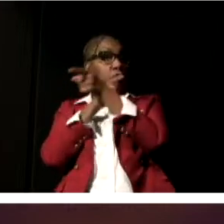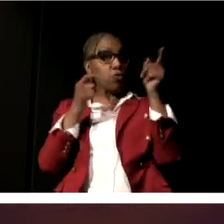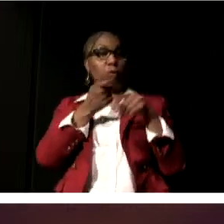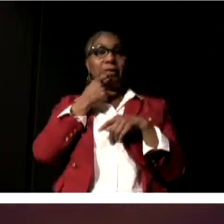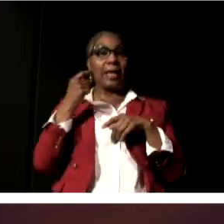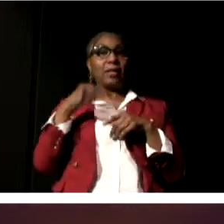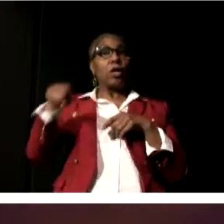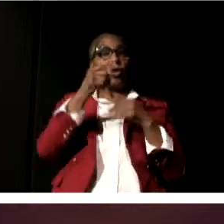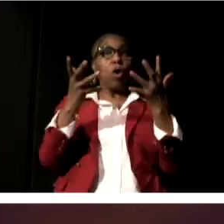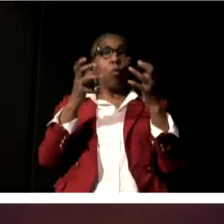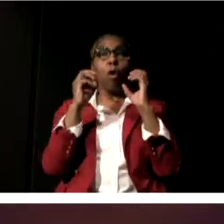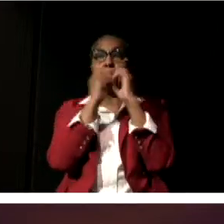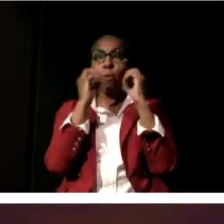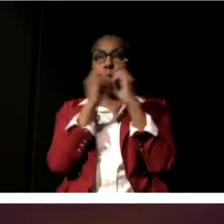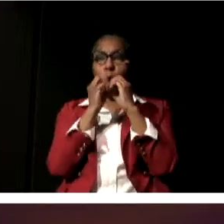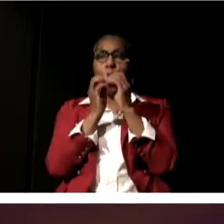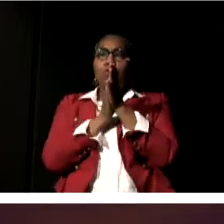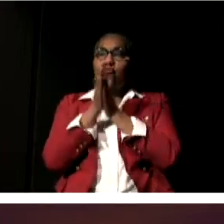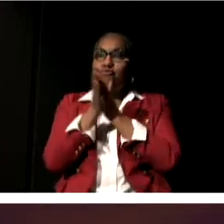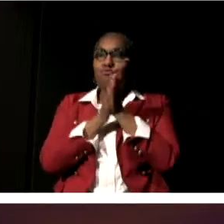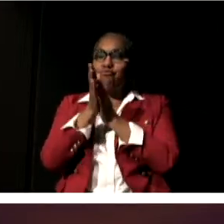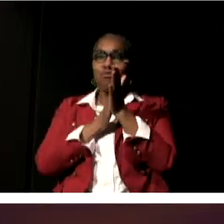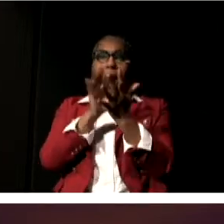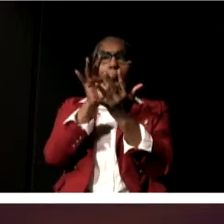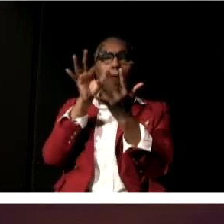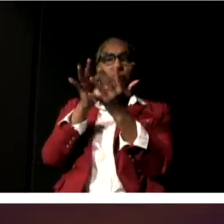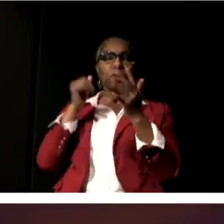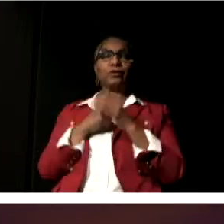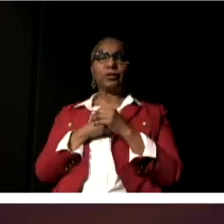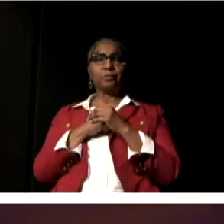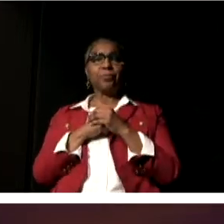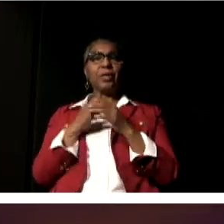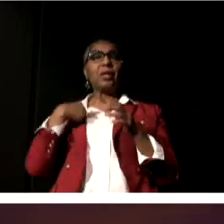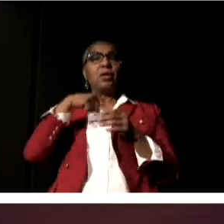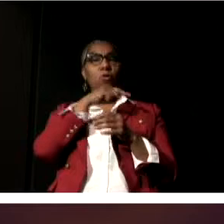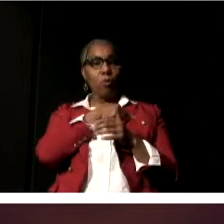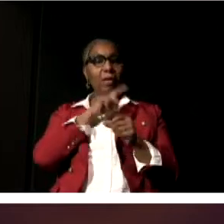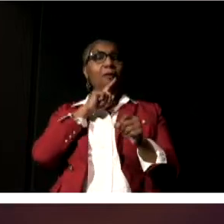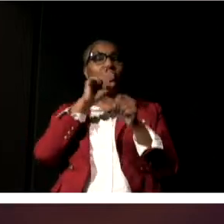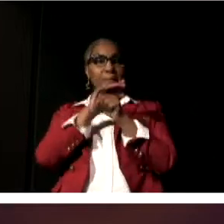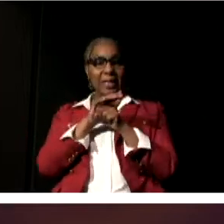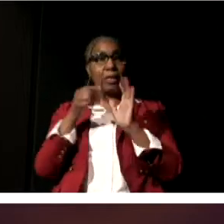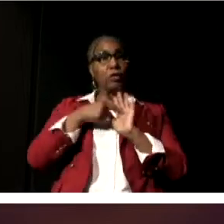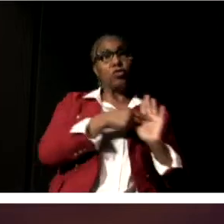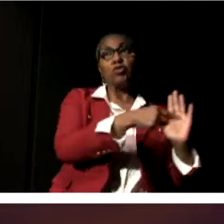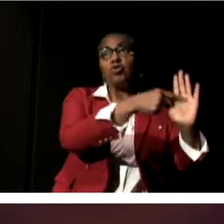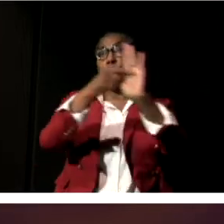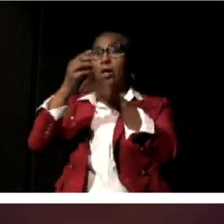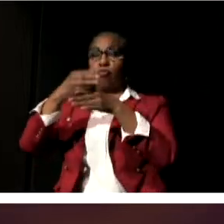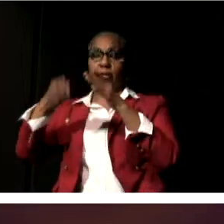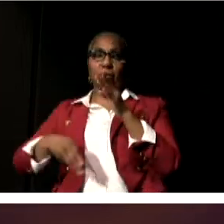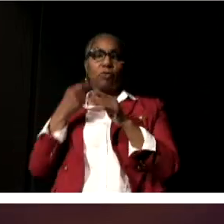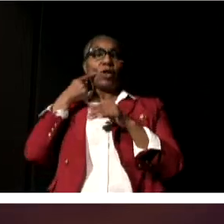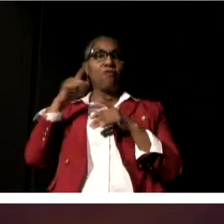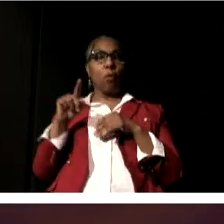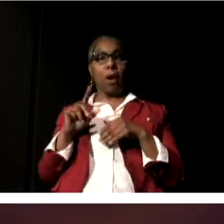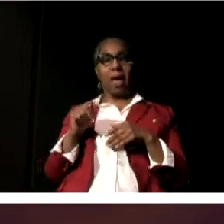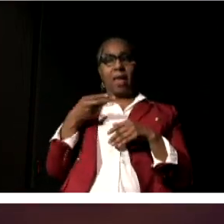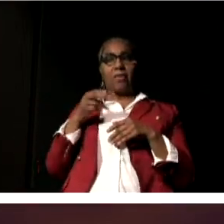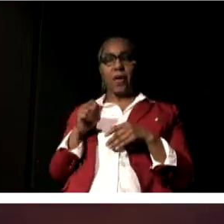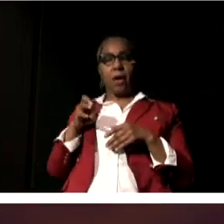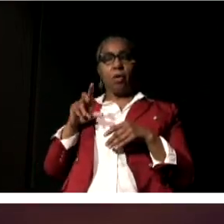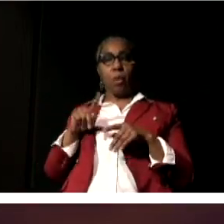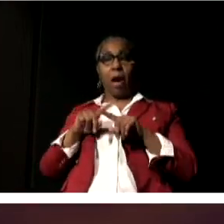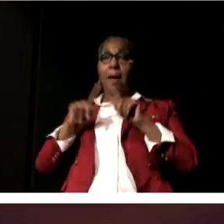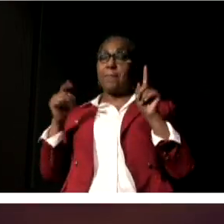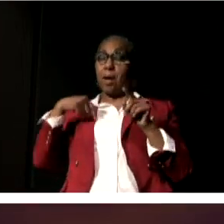you wanted more recreational options. We are committed to showing results for the Rock, but we